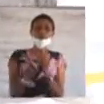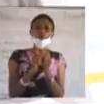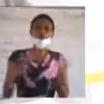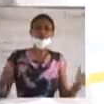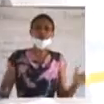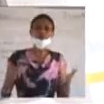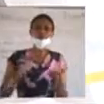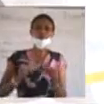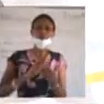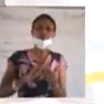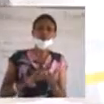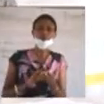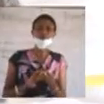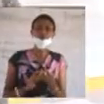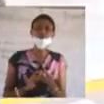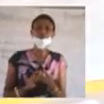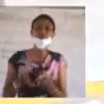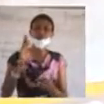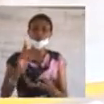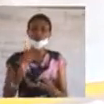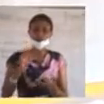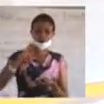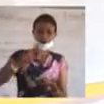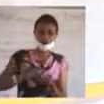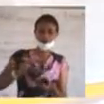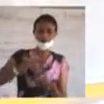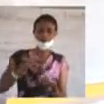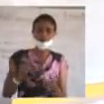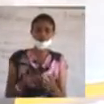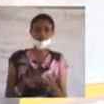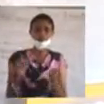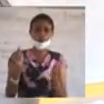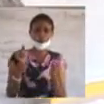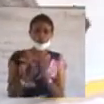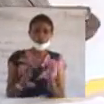Using drug without medical prescription.